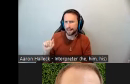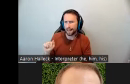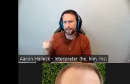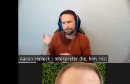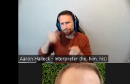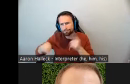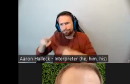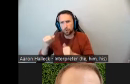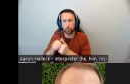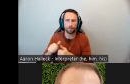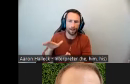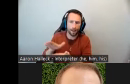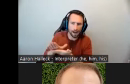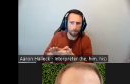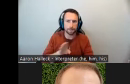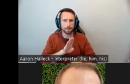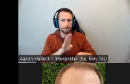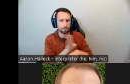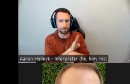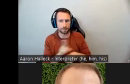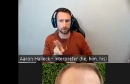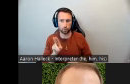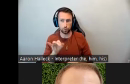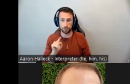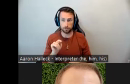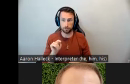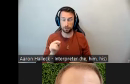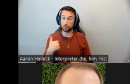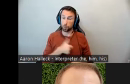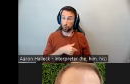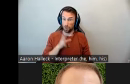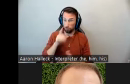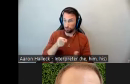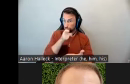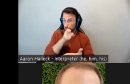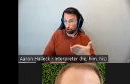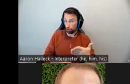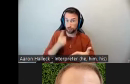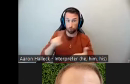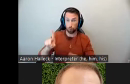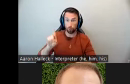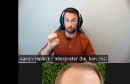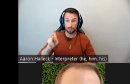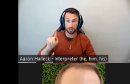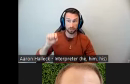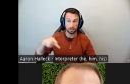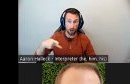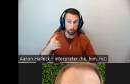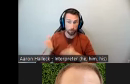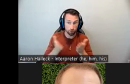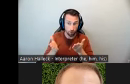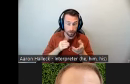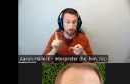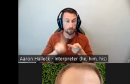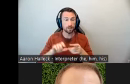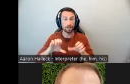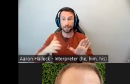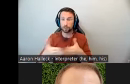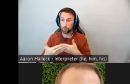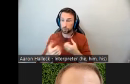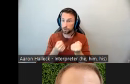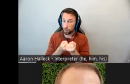So we charged money for desktop support services and classroom support services to some of the